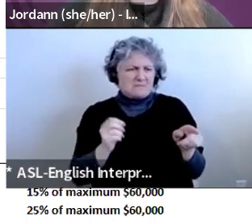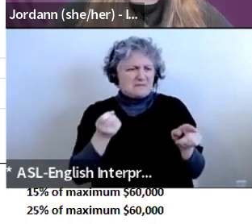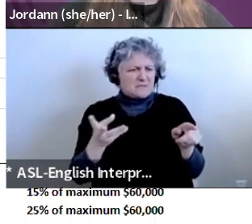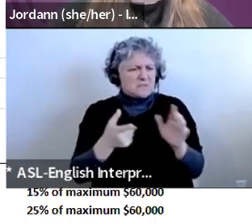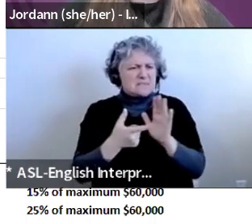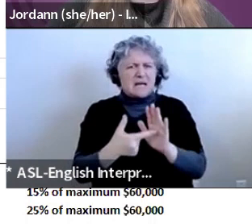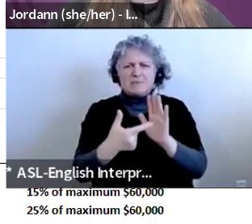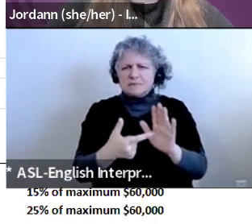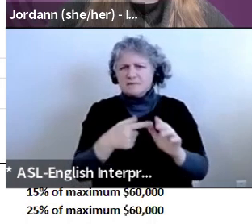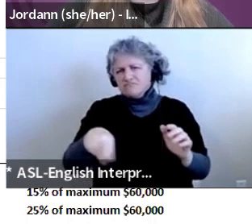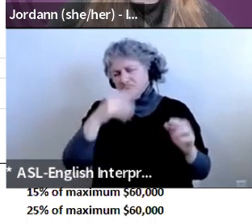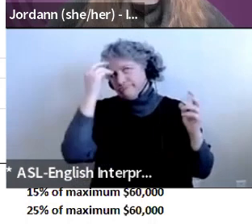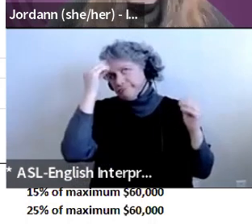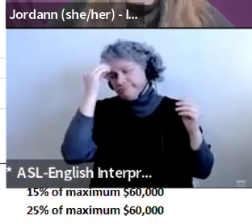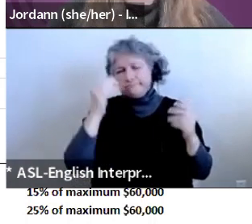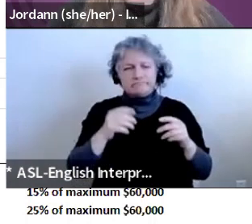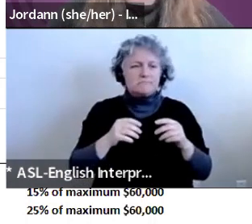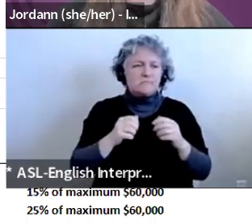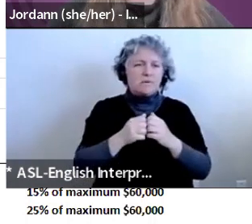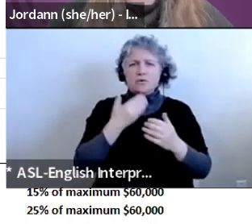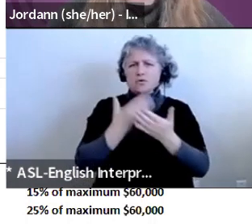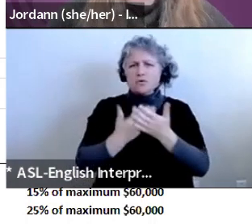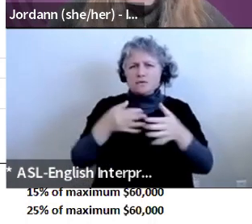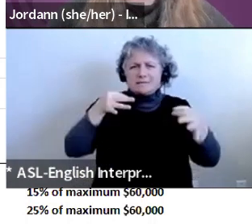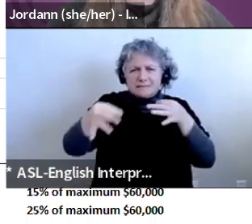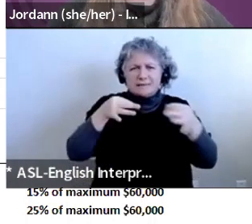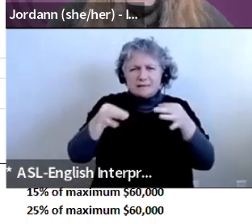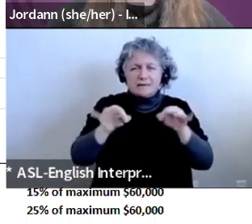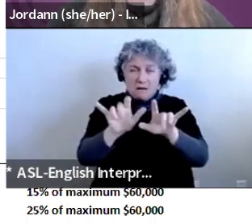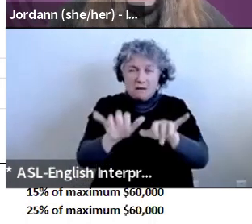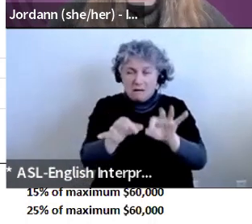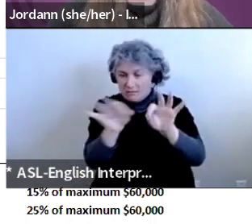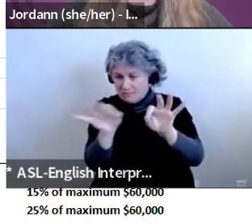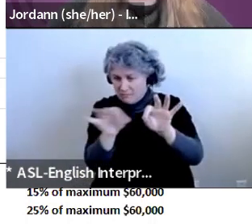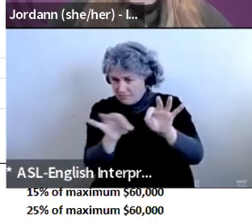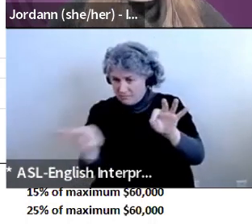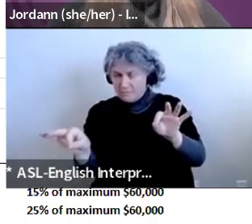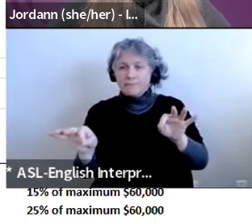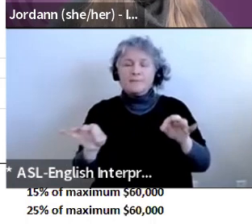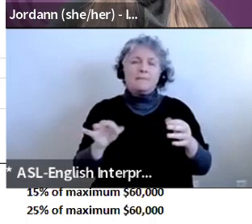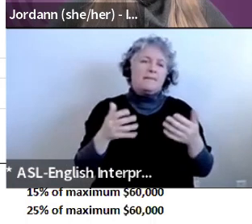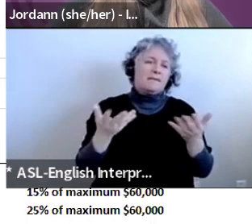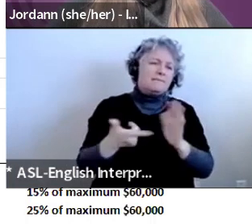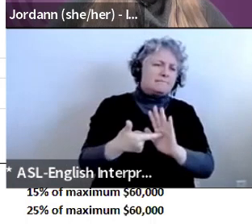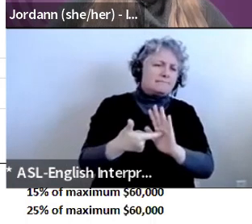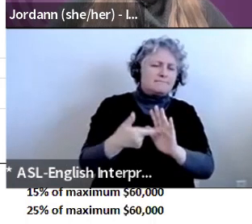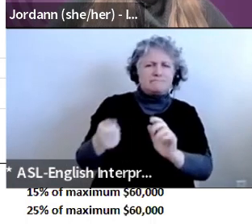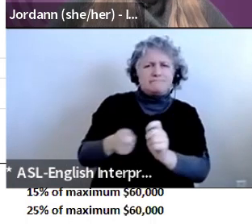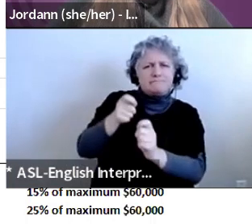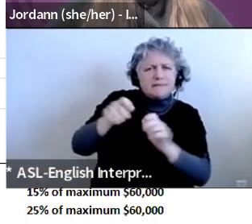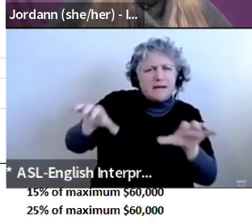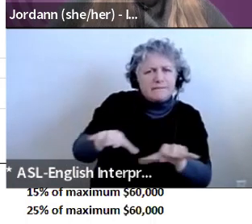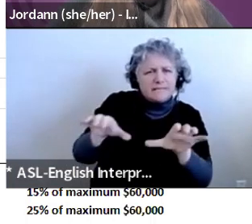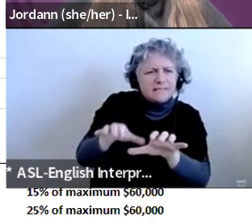you can consider with the sufficient details that we would need you to include on your application. So these are very specific